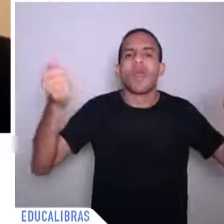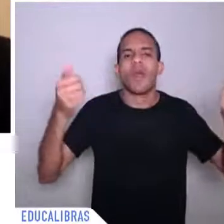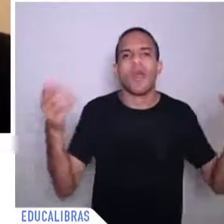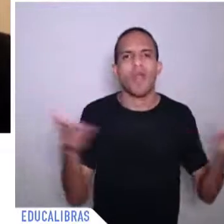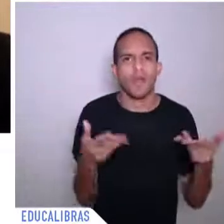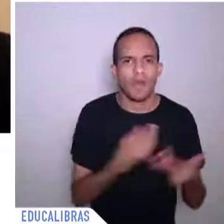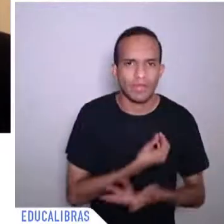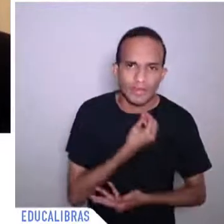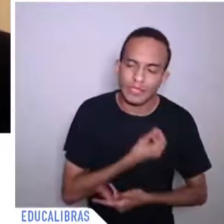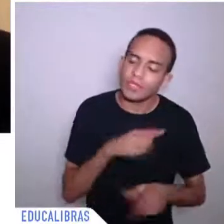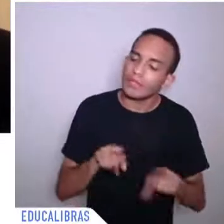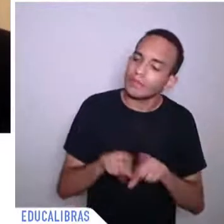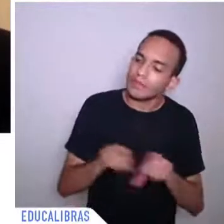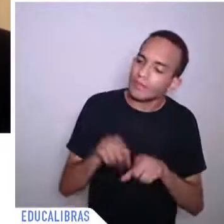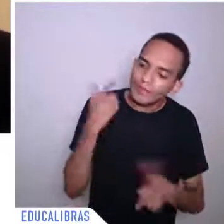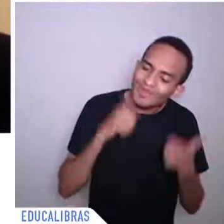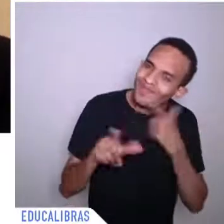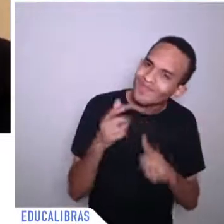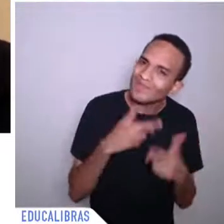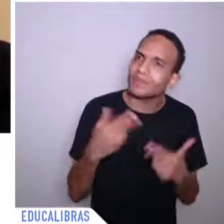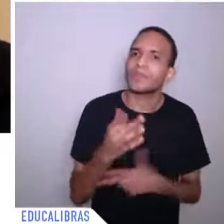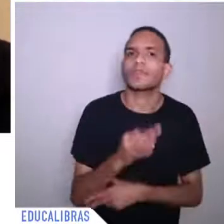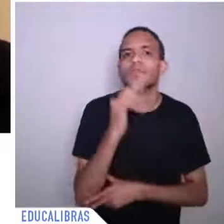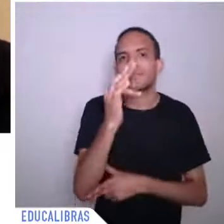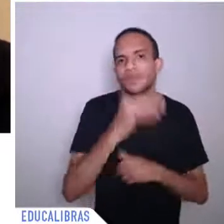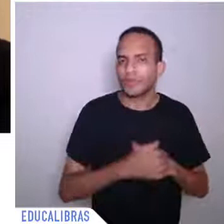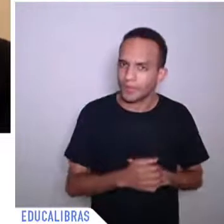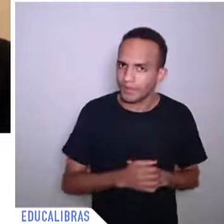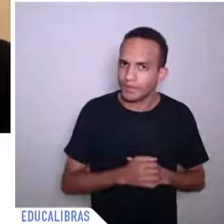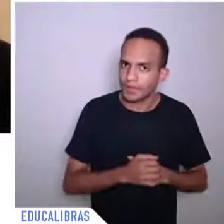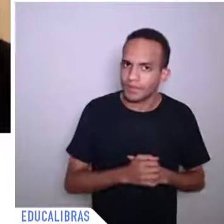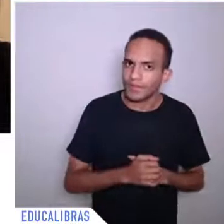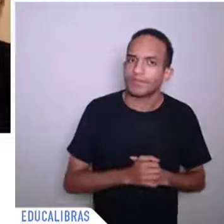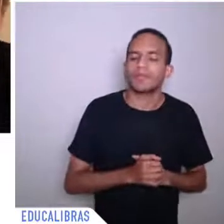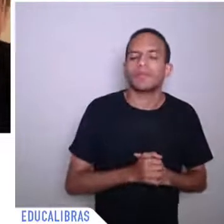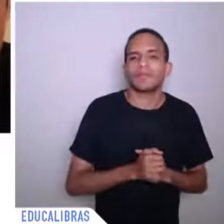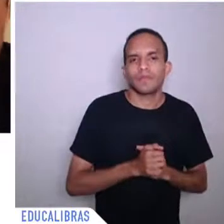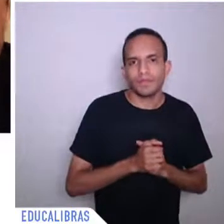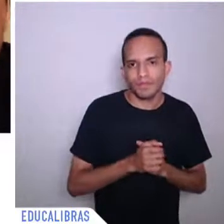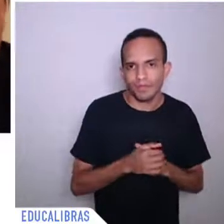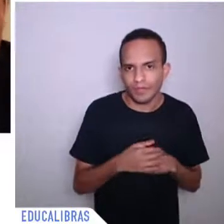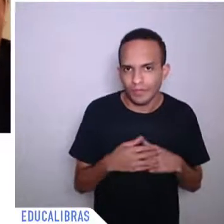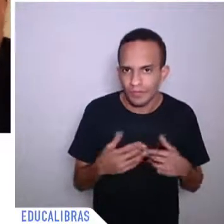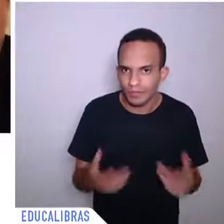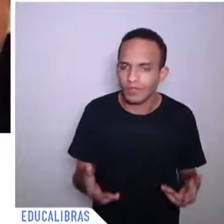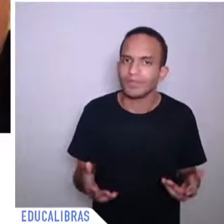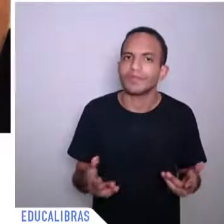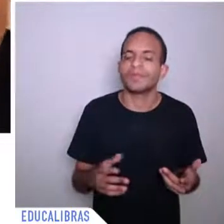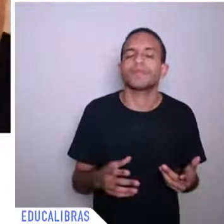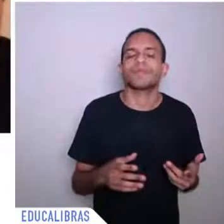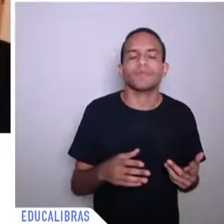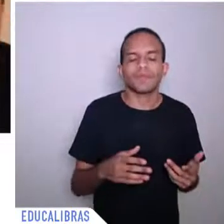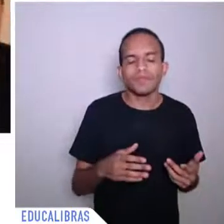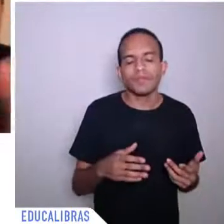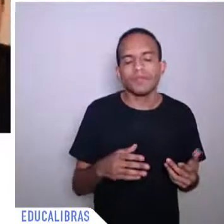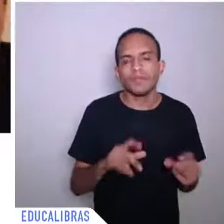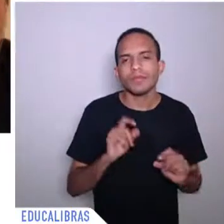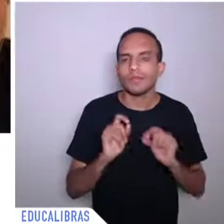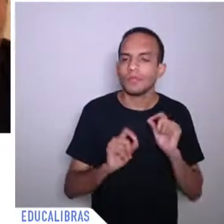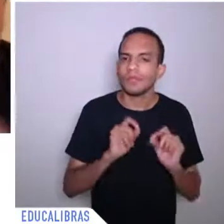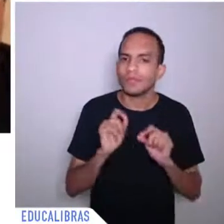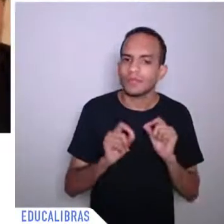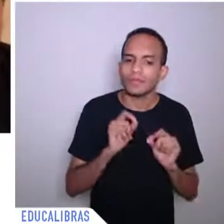from our point of view, this represents what represents the best interest is our building of our own